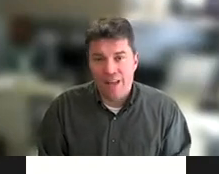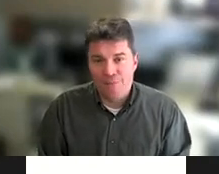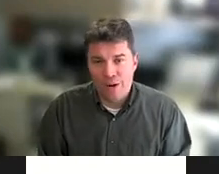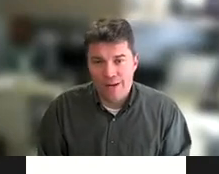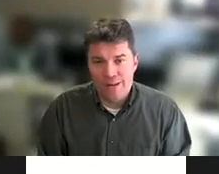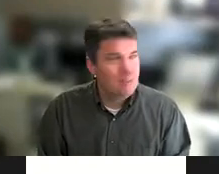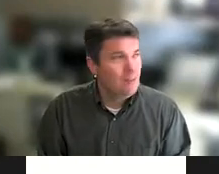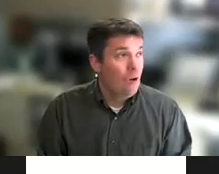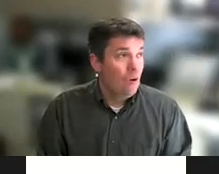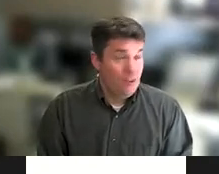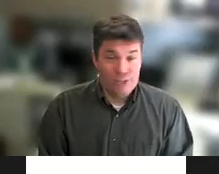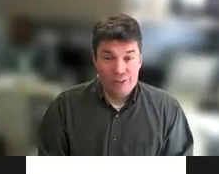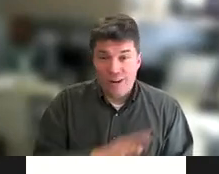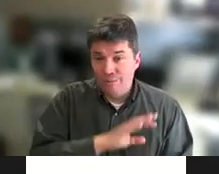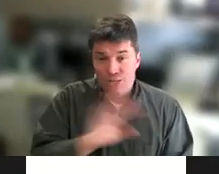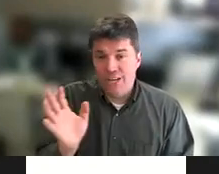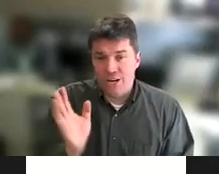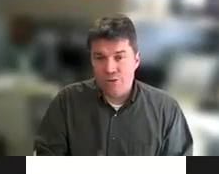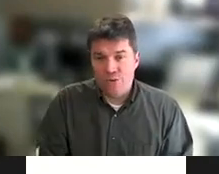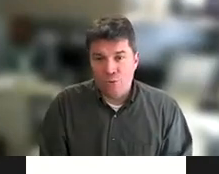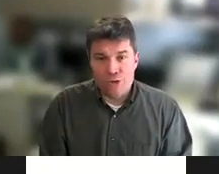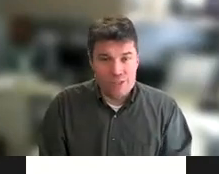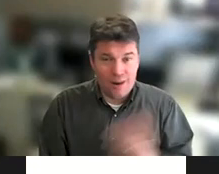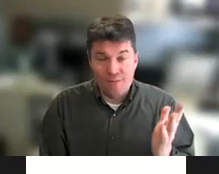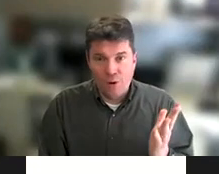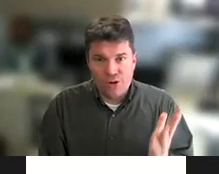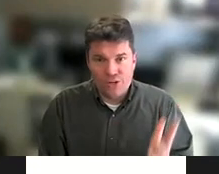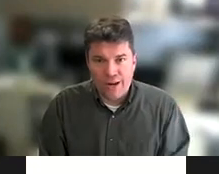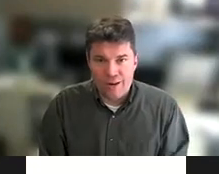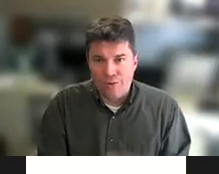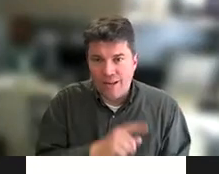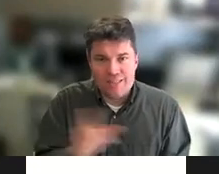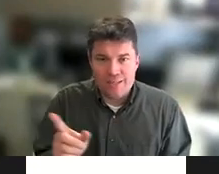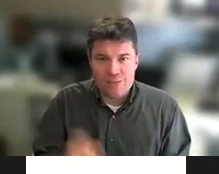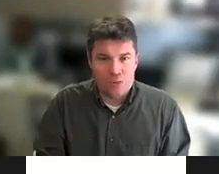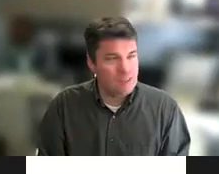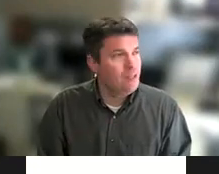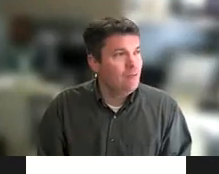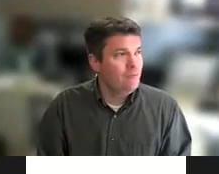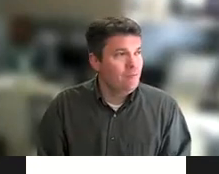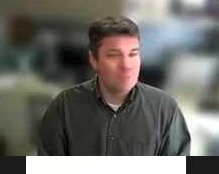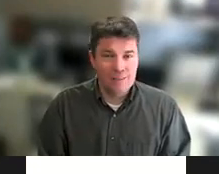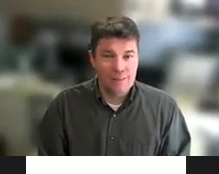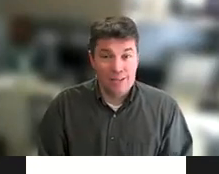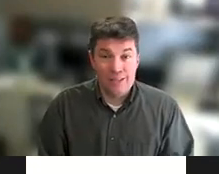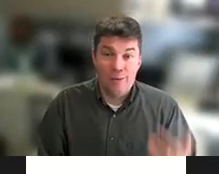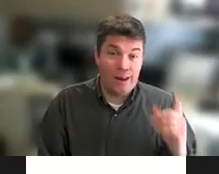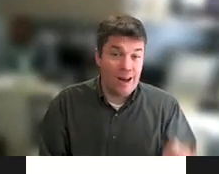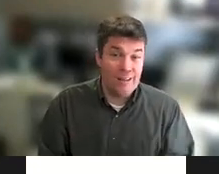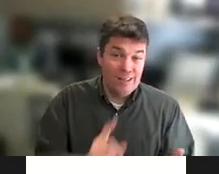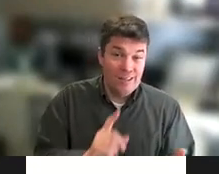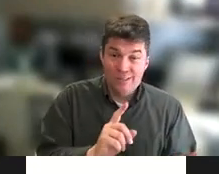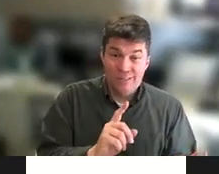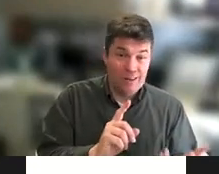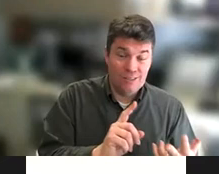At that point, or there's other times they just catch the wrong words that have no understanding of what that sentence was. They say,